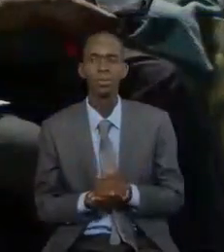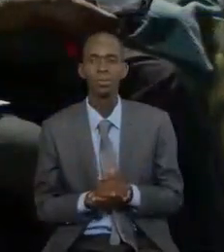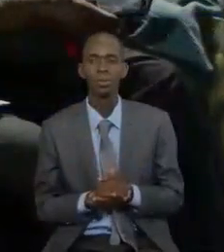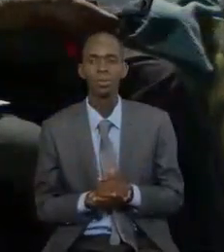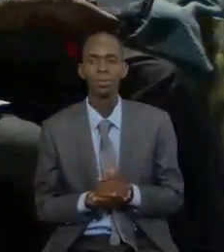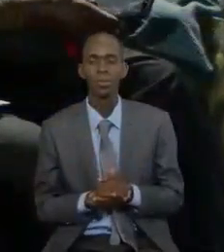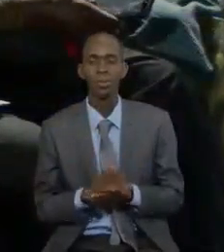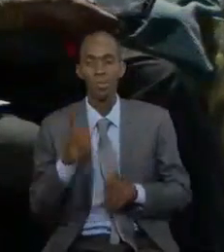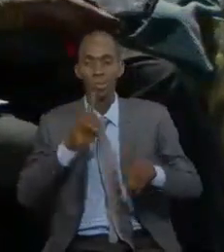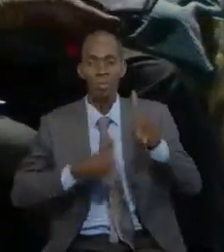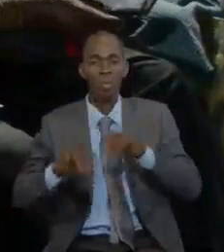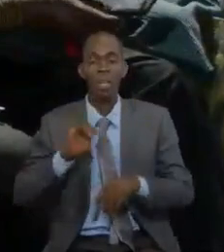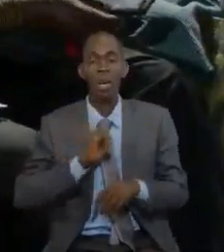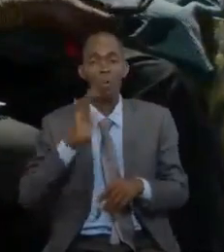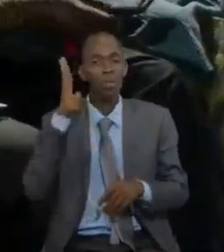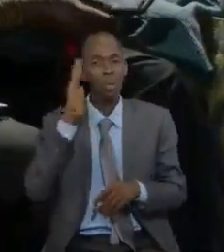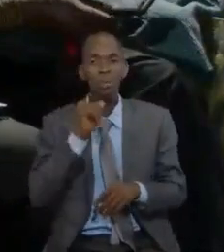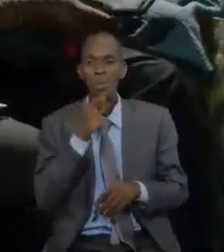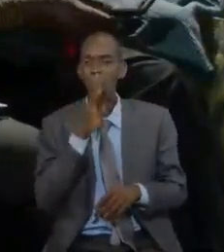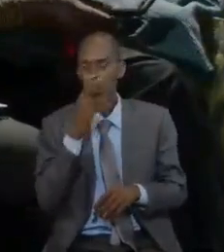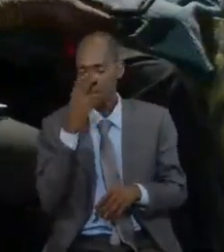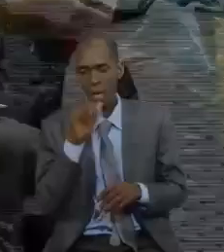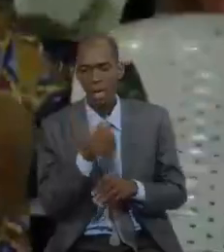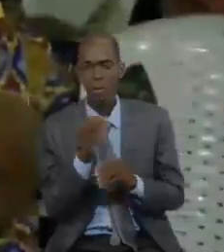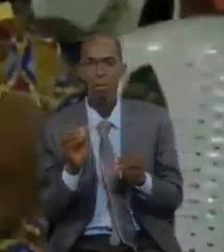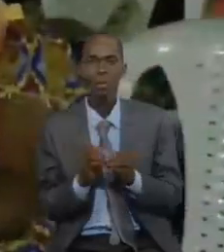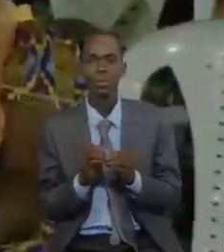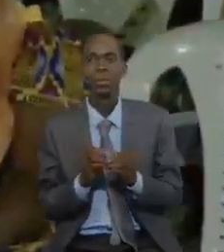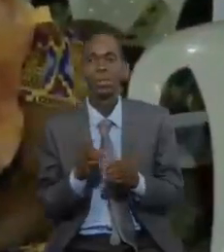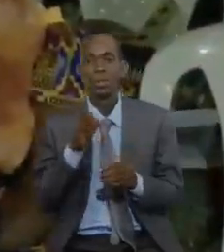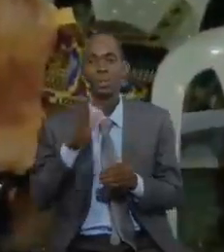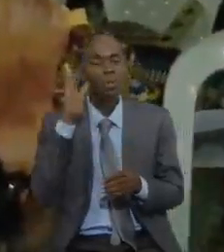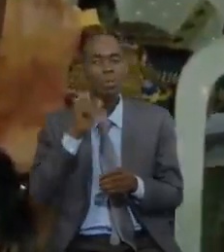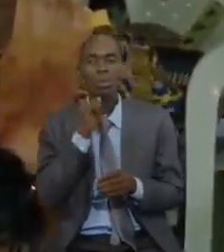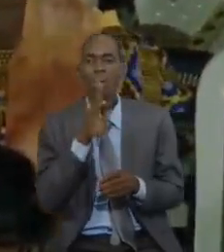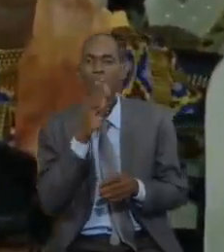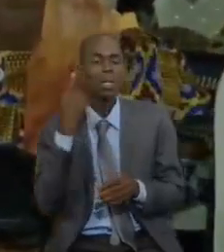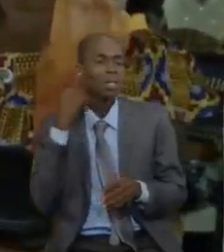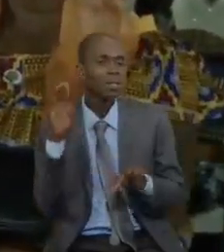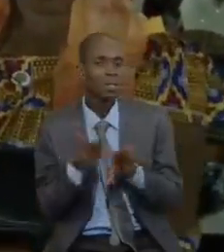I will not be blind anymore. You will not be deaf or dumb anymore.